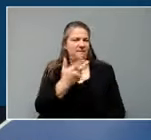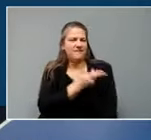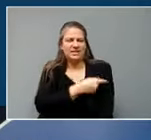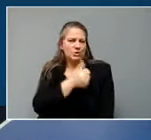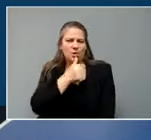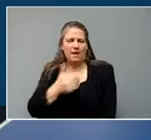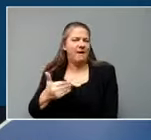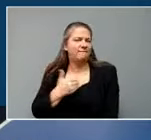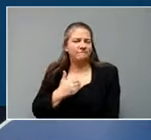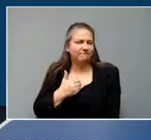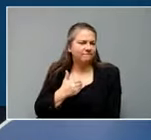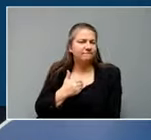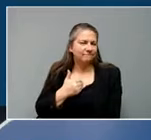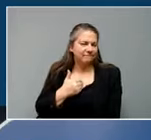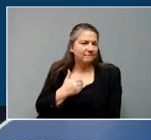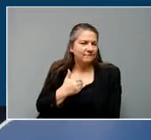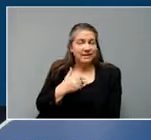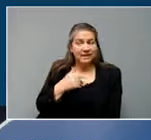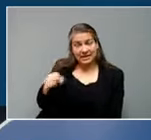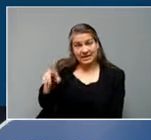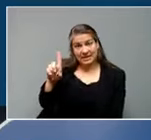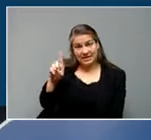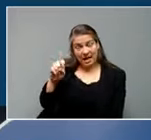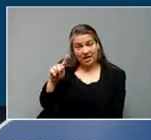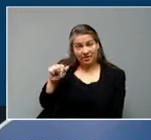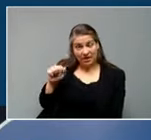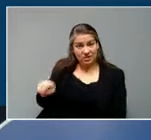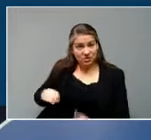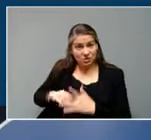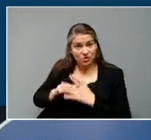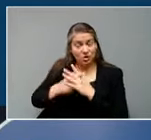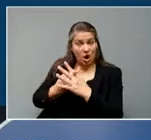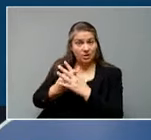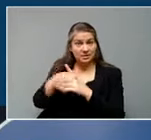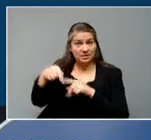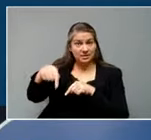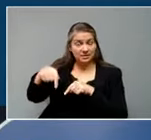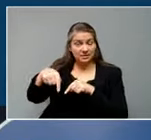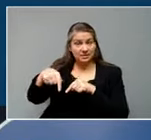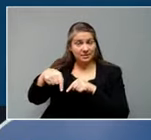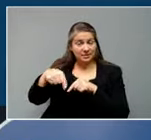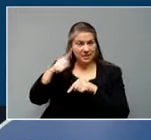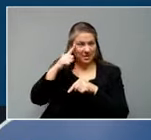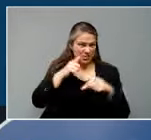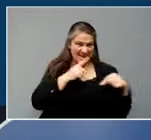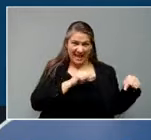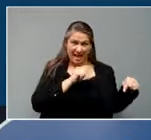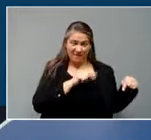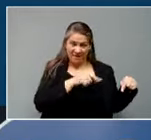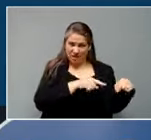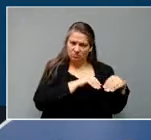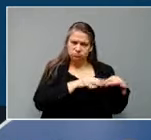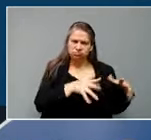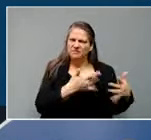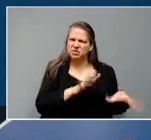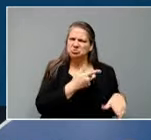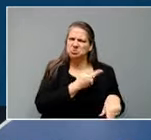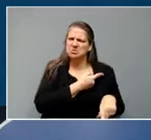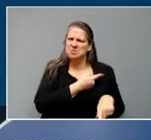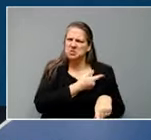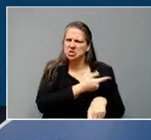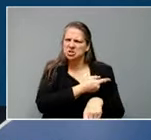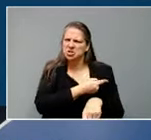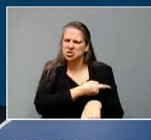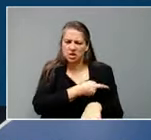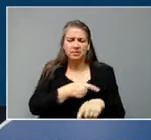even as the Delta variant kicked up after that great period of vaccination, the other age groups didn't go as high because